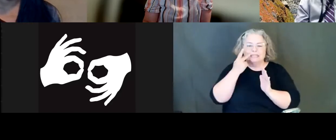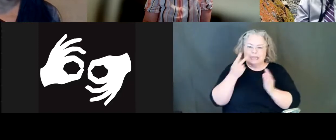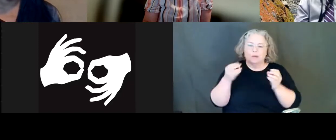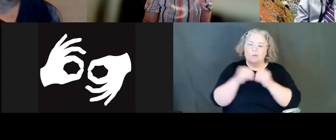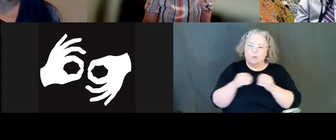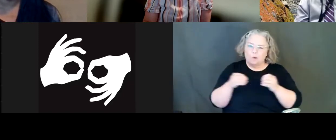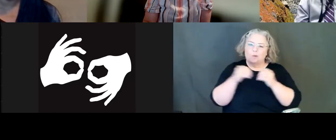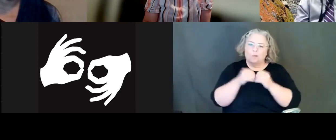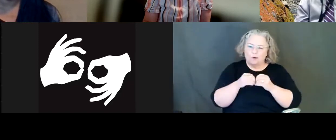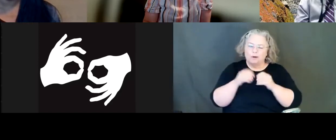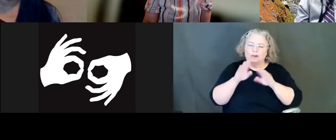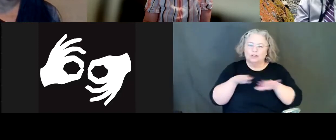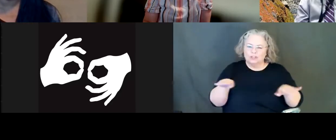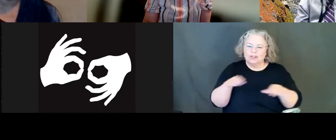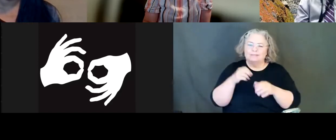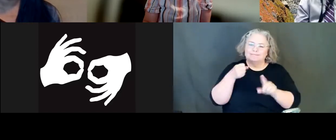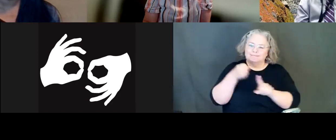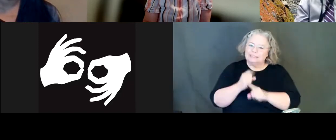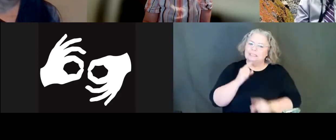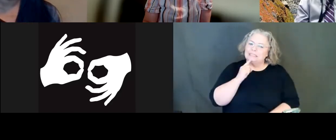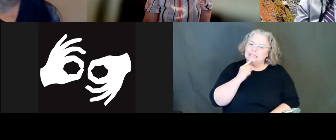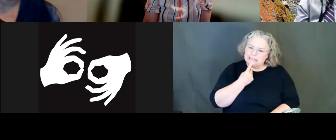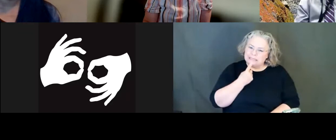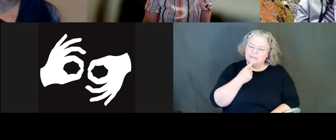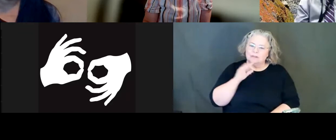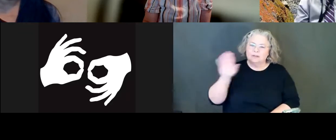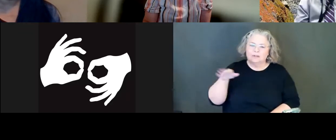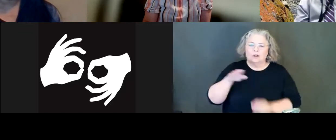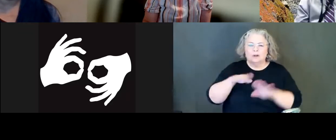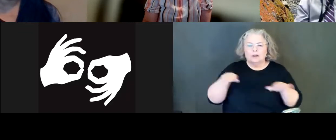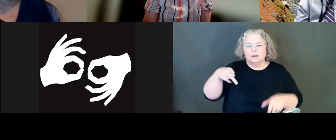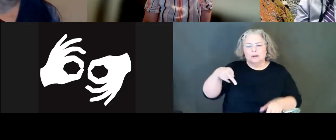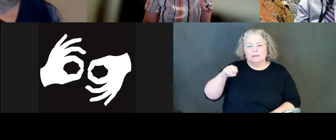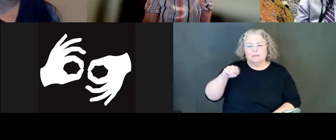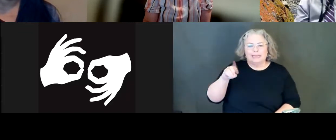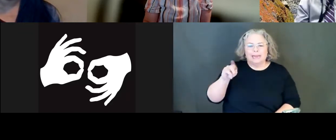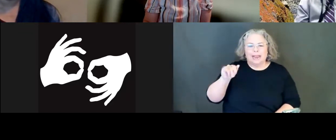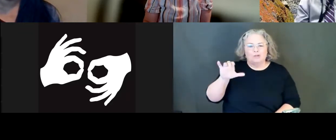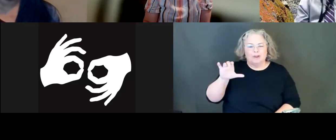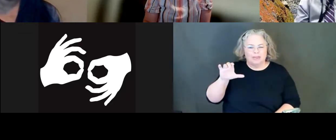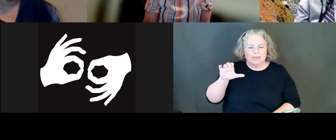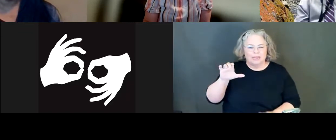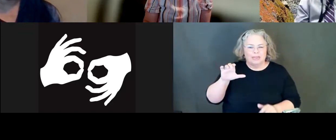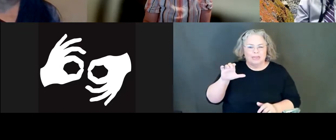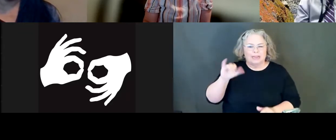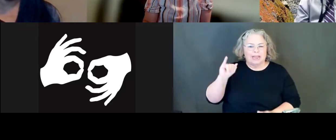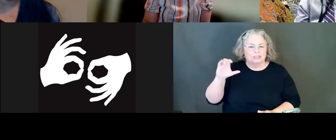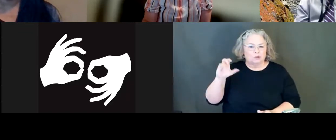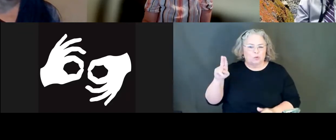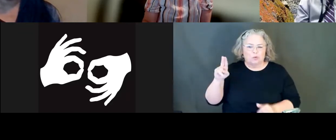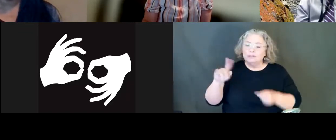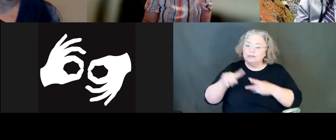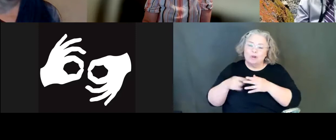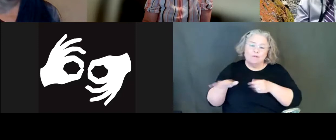getting very severe disease with their pediatric intensive care units filling up. And we